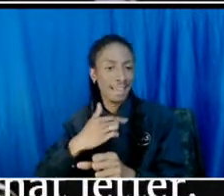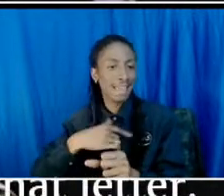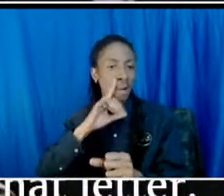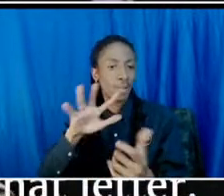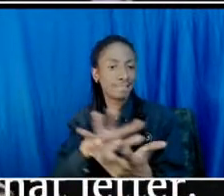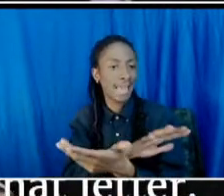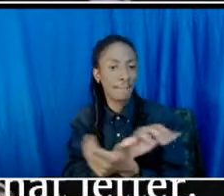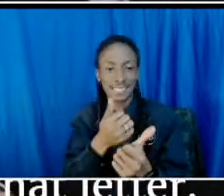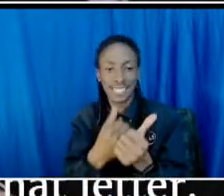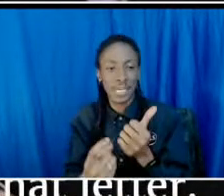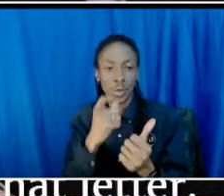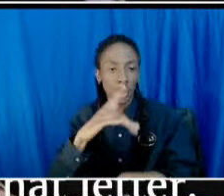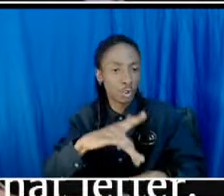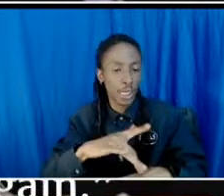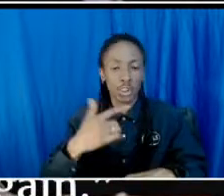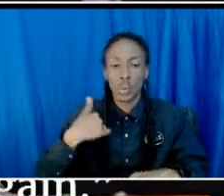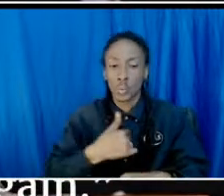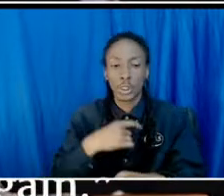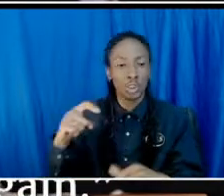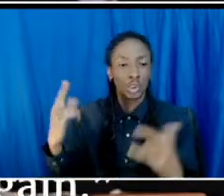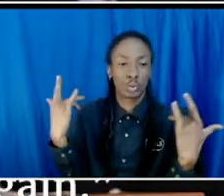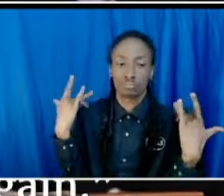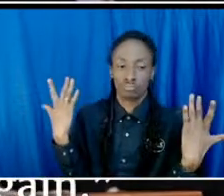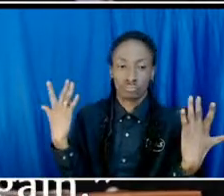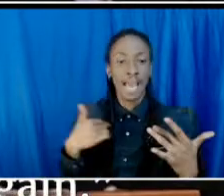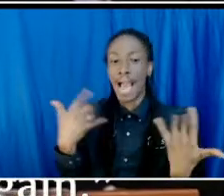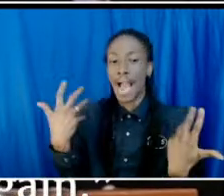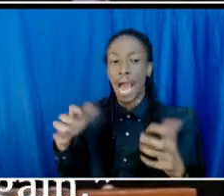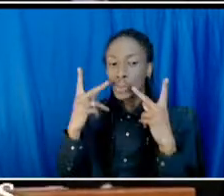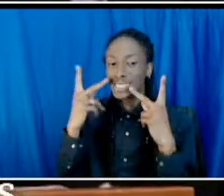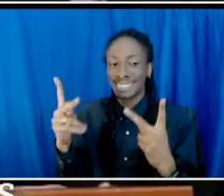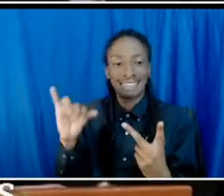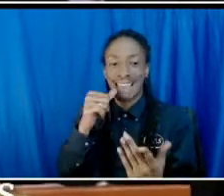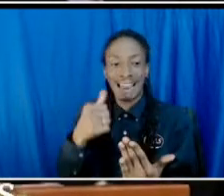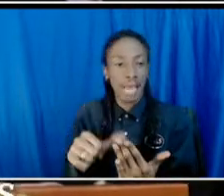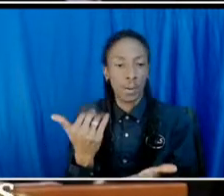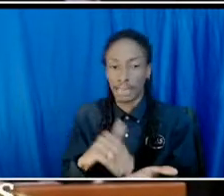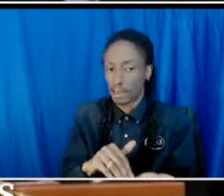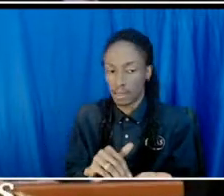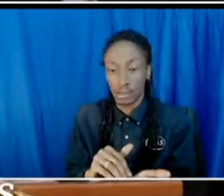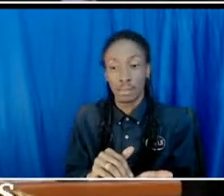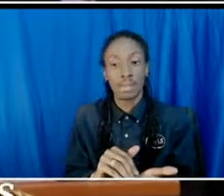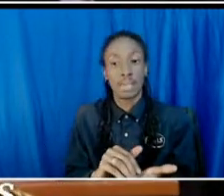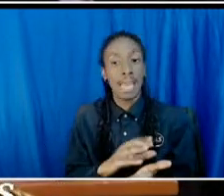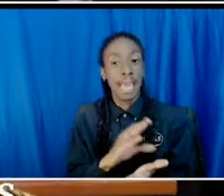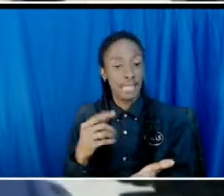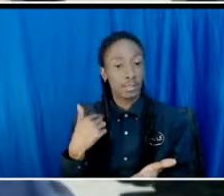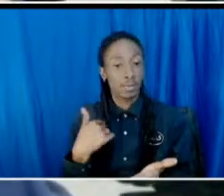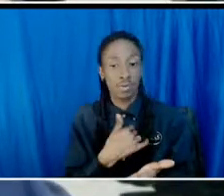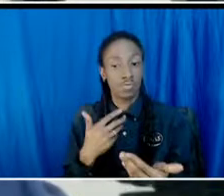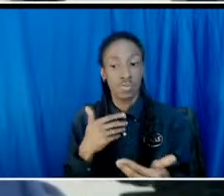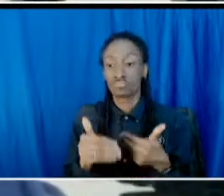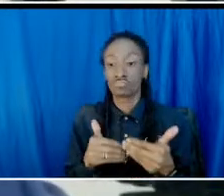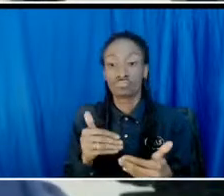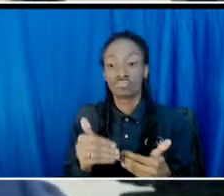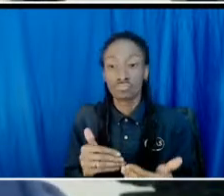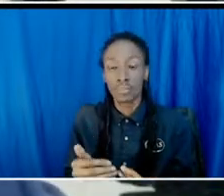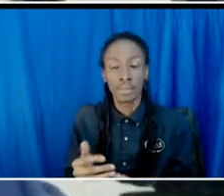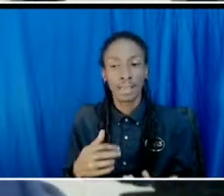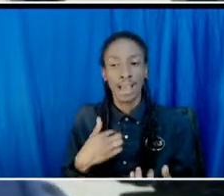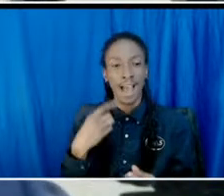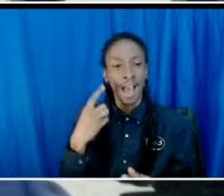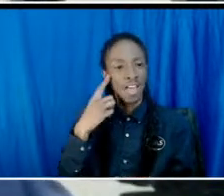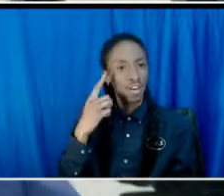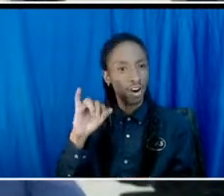we should have nothing to do with that letter. I don't ever want to see that letter again. And so we went along those lines. I thought Jeff's